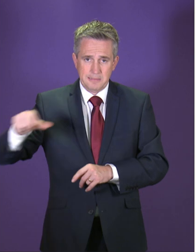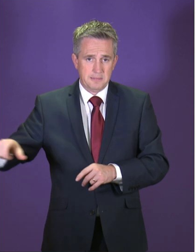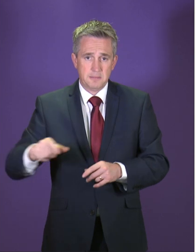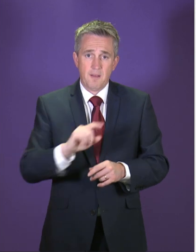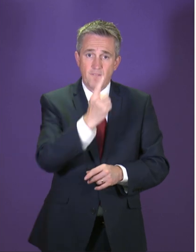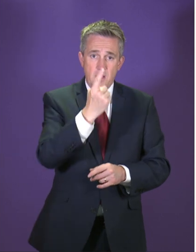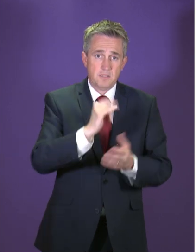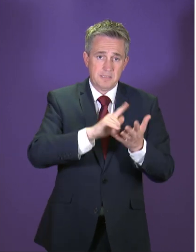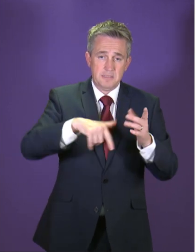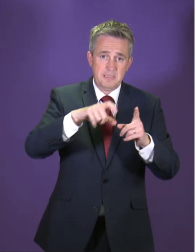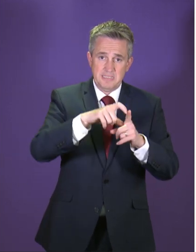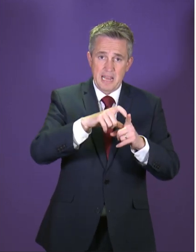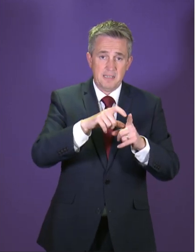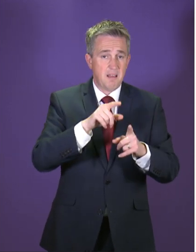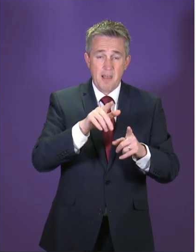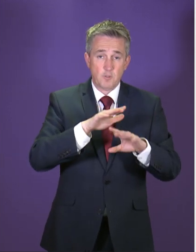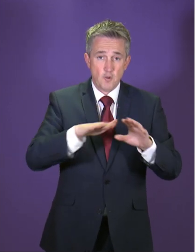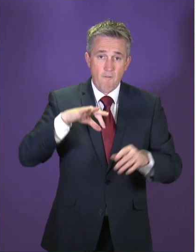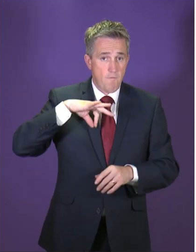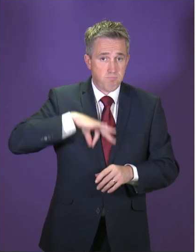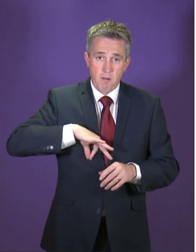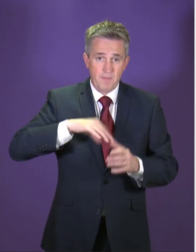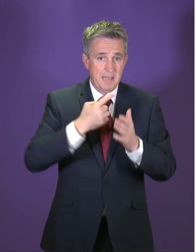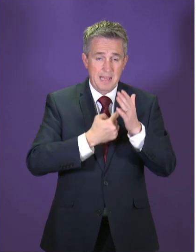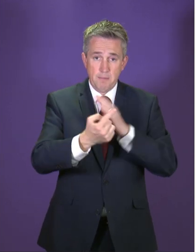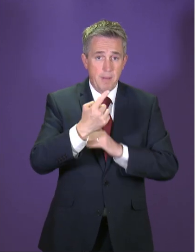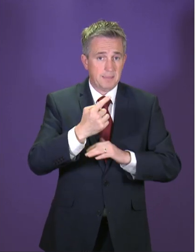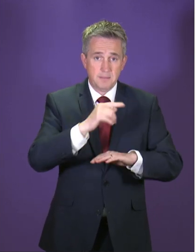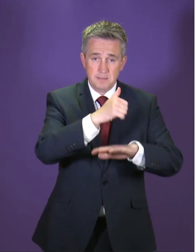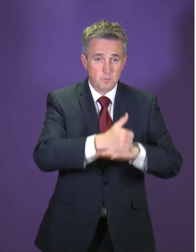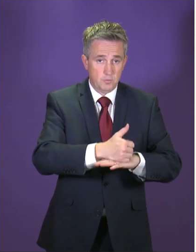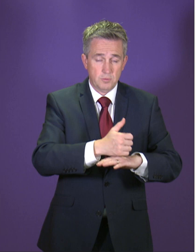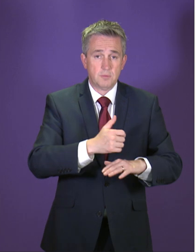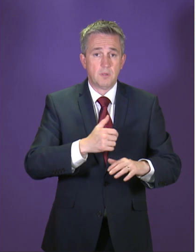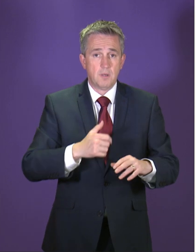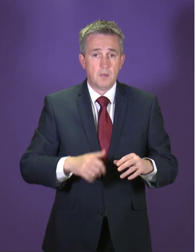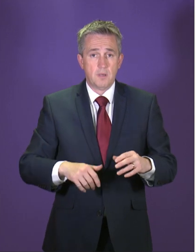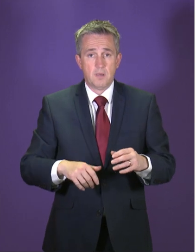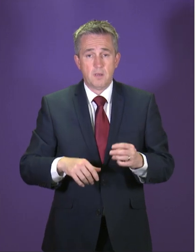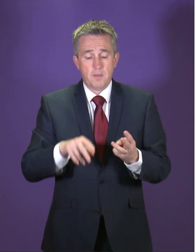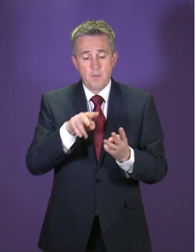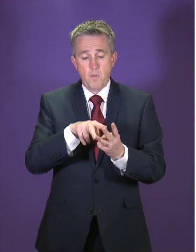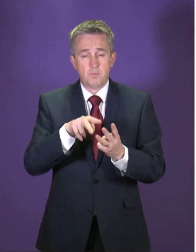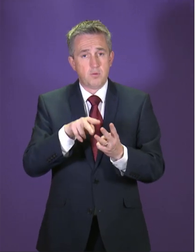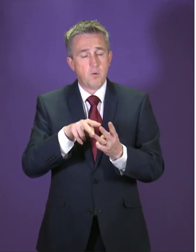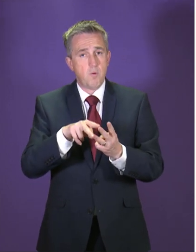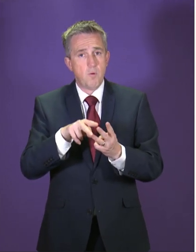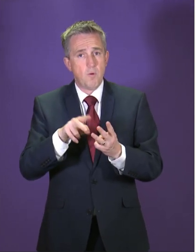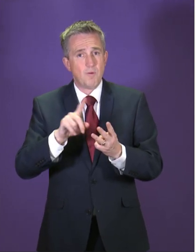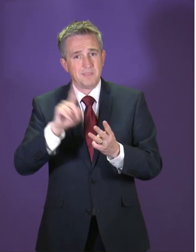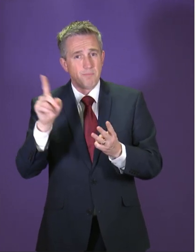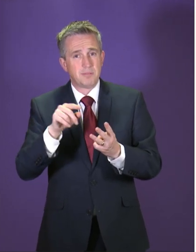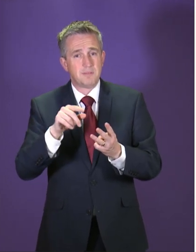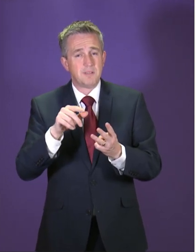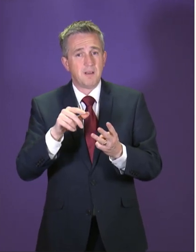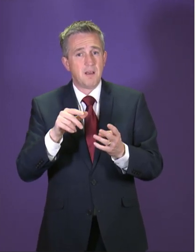is a non-for-profit, totally independent, sovereign non-for-profit. So these three elements somehow